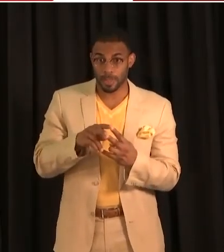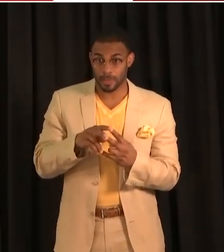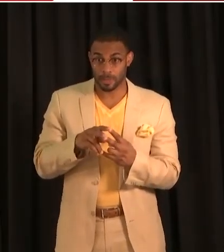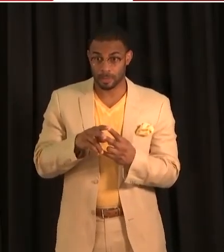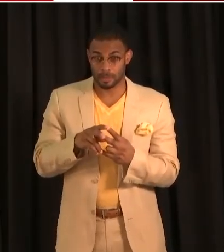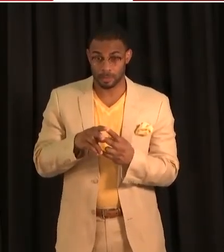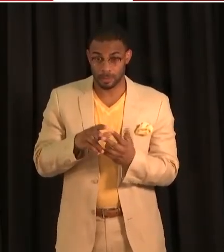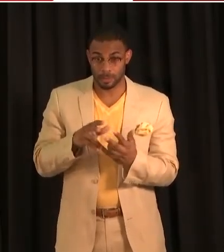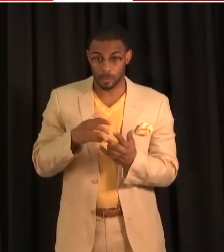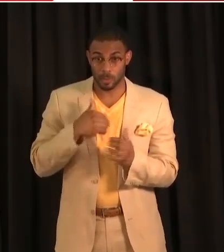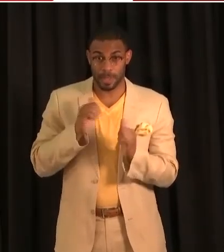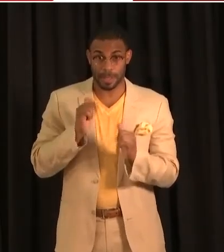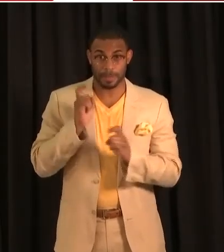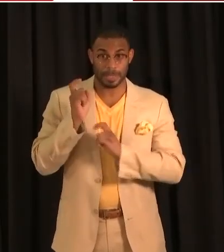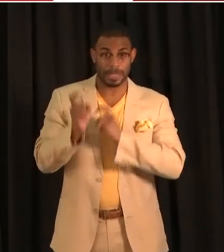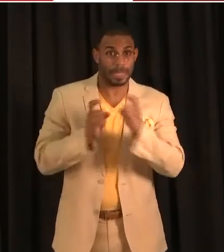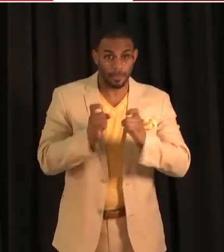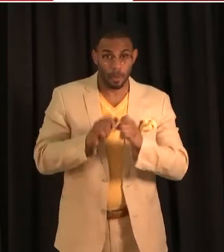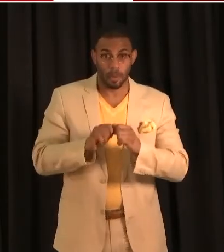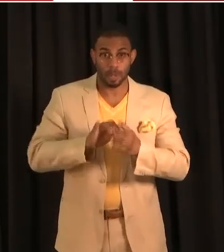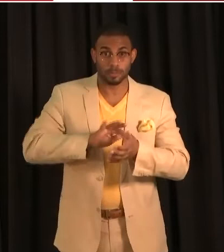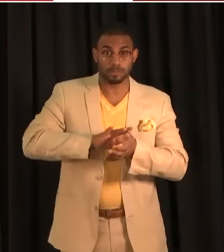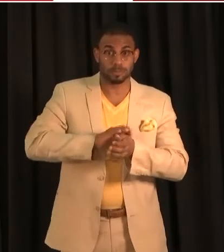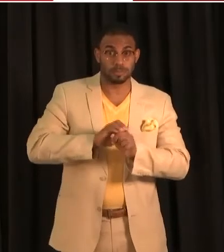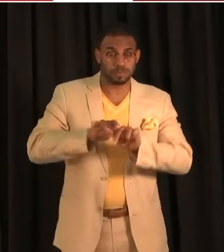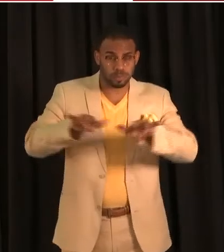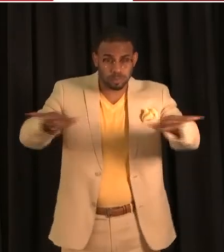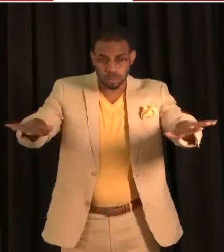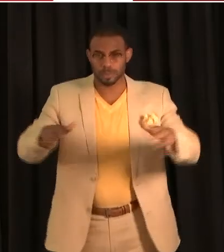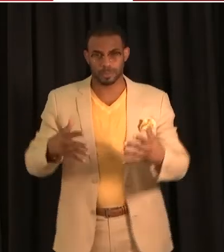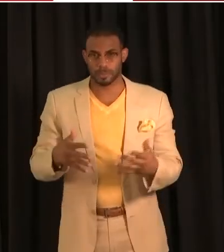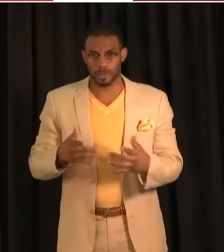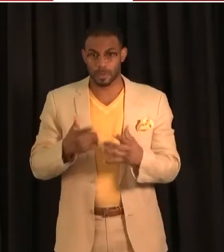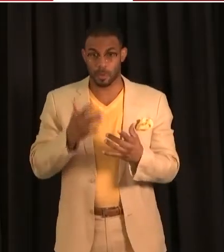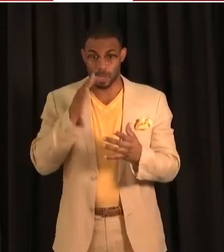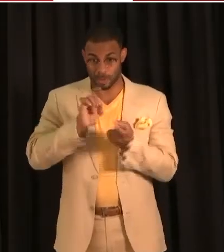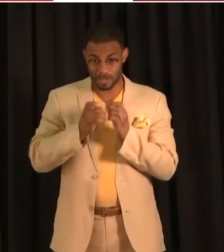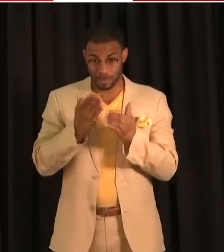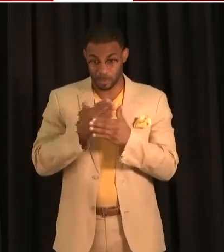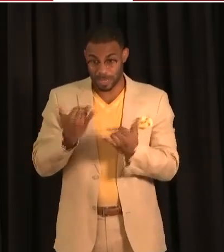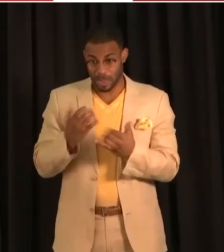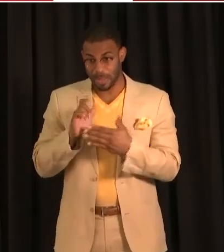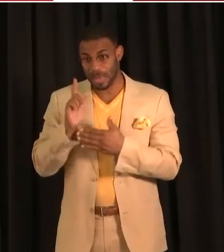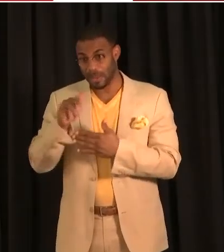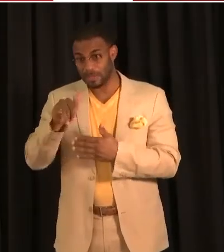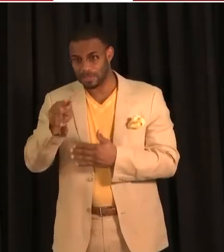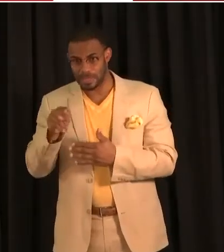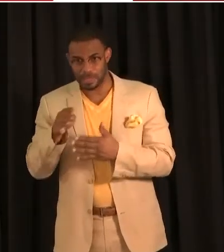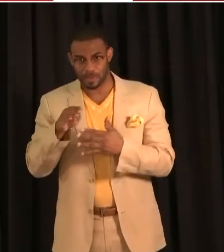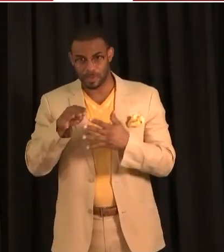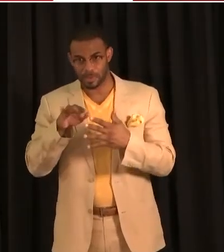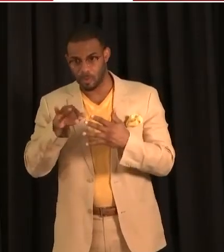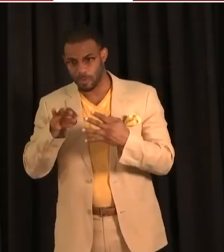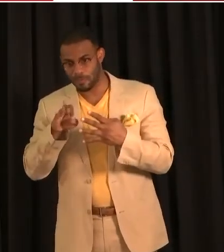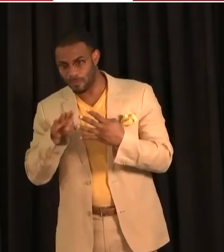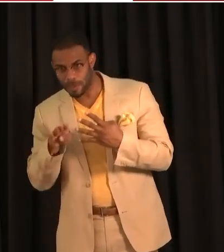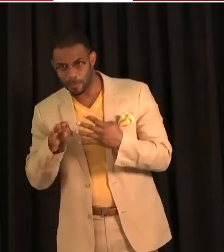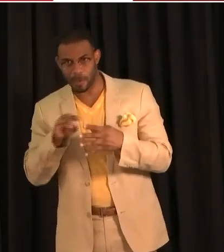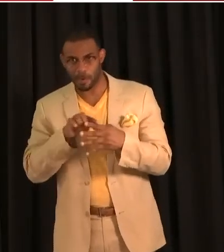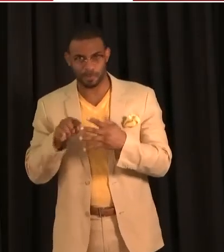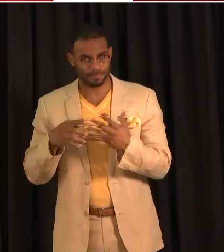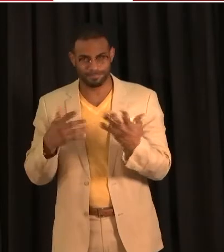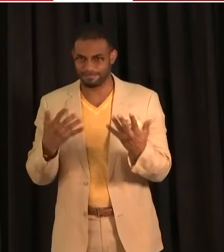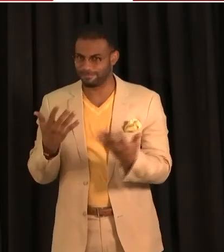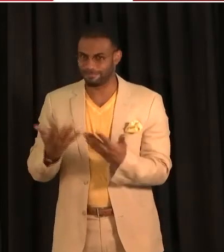those cadences of doses or the allocations of doses will change from now compared to later in January or February